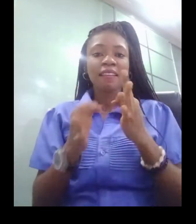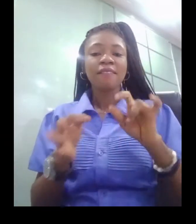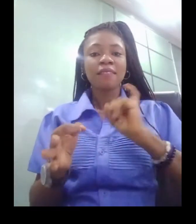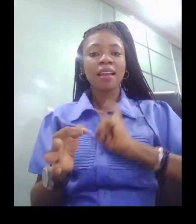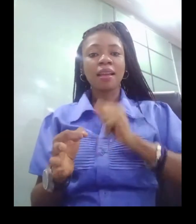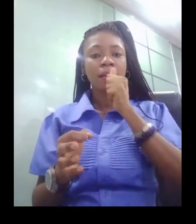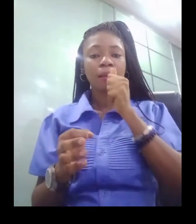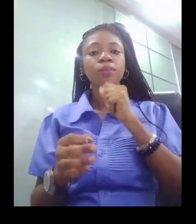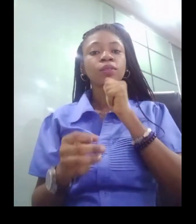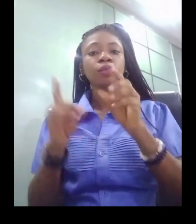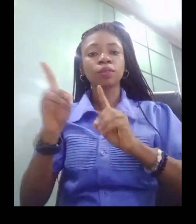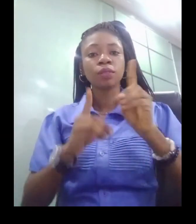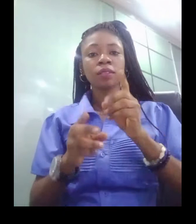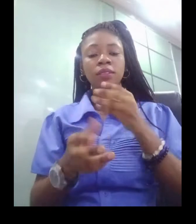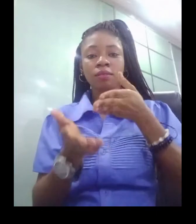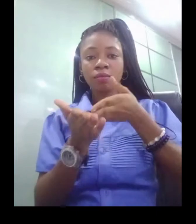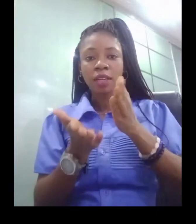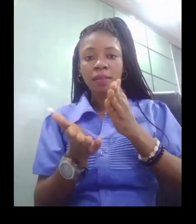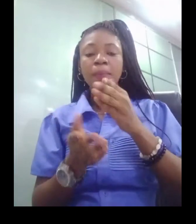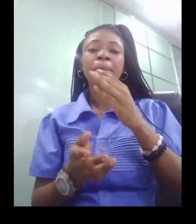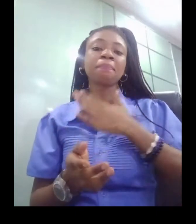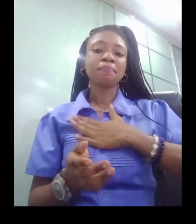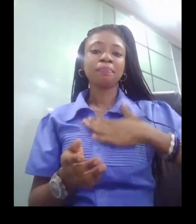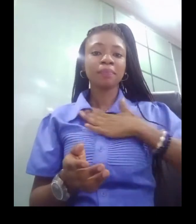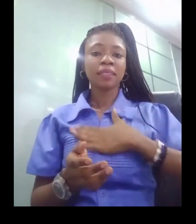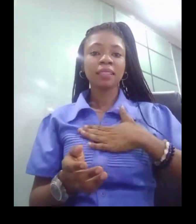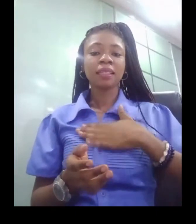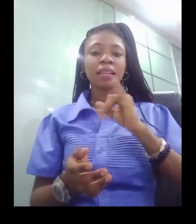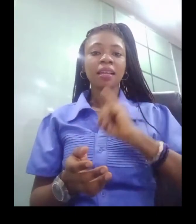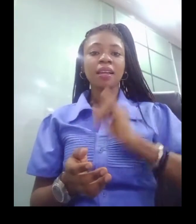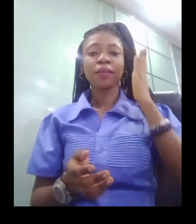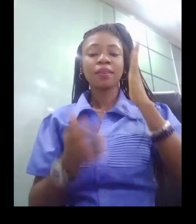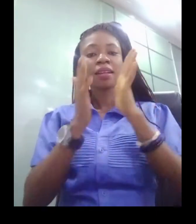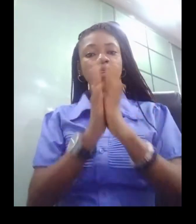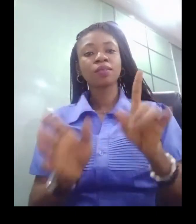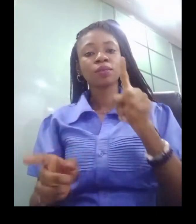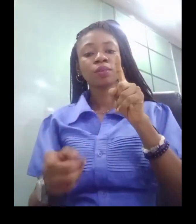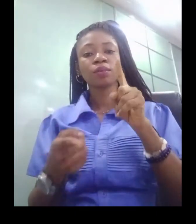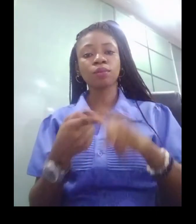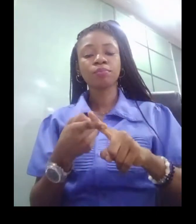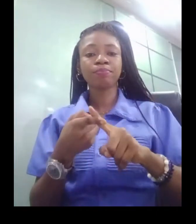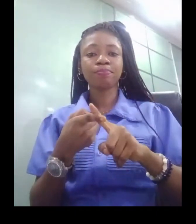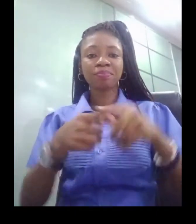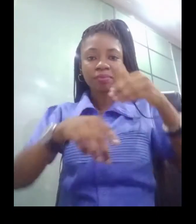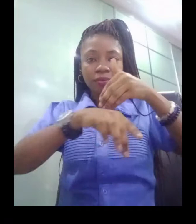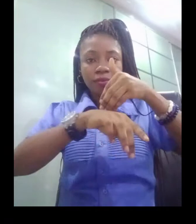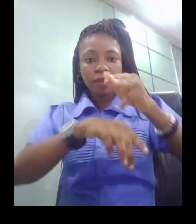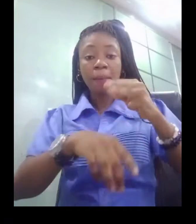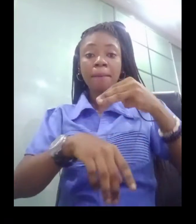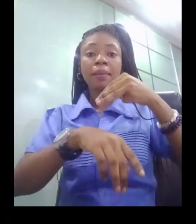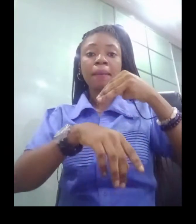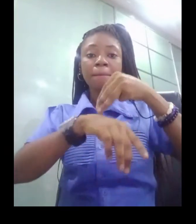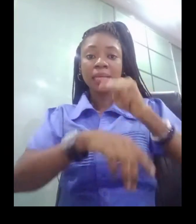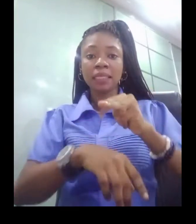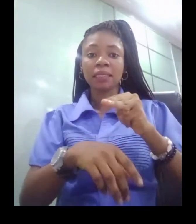please, I will ask you to send me a comment. You can comment on the video